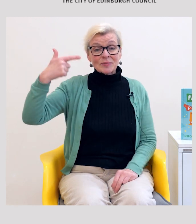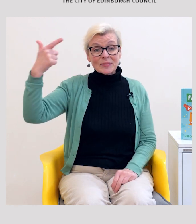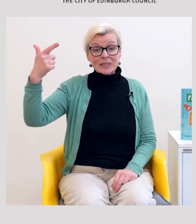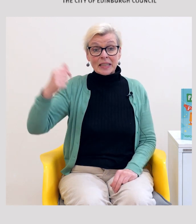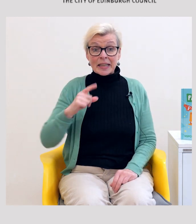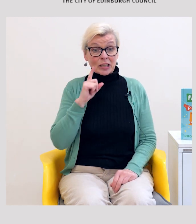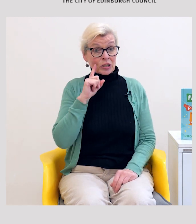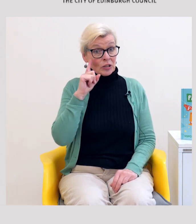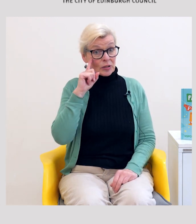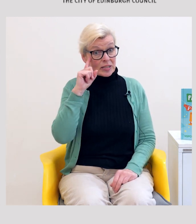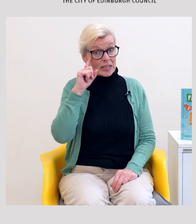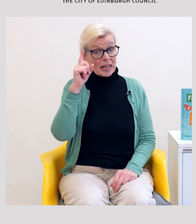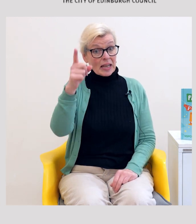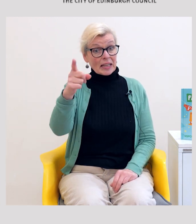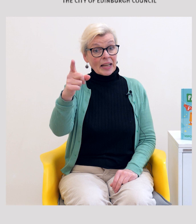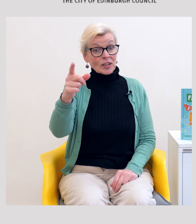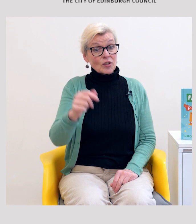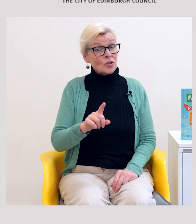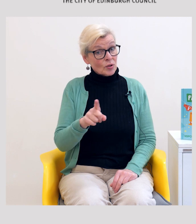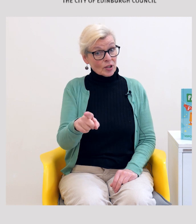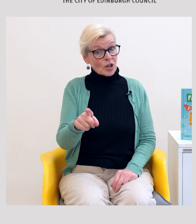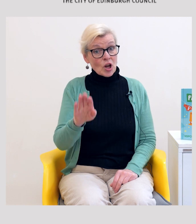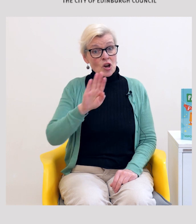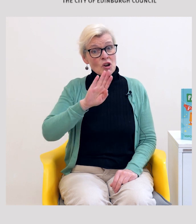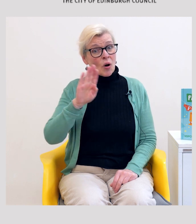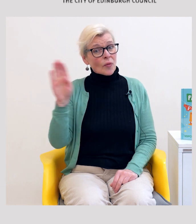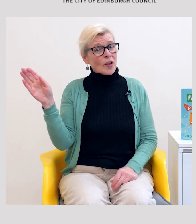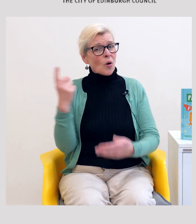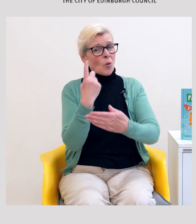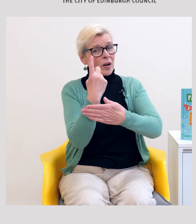chuckles. It looks like you're